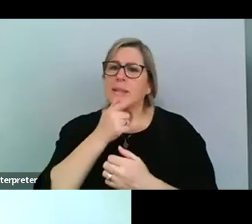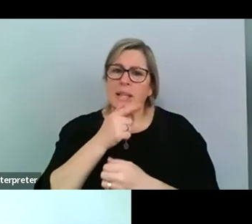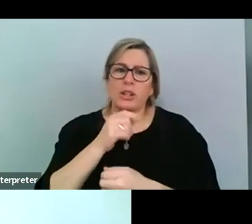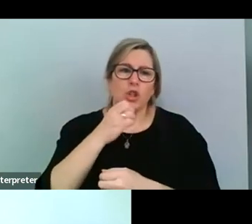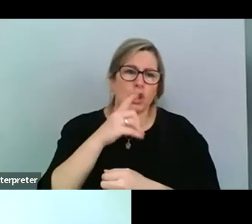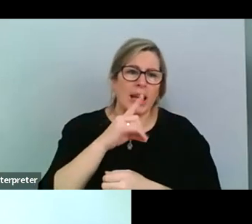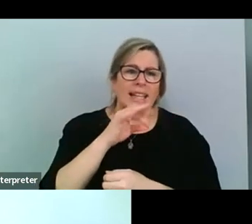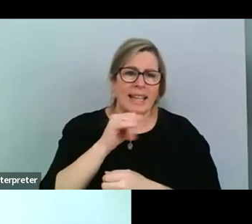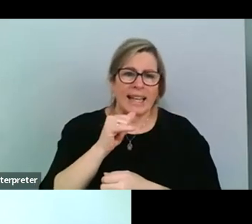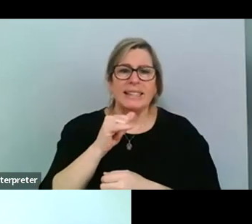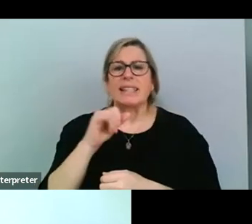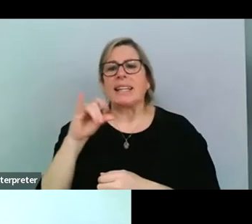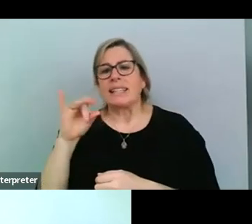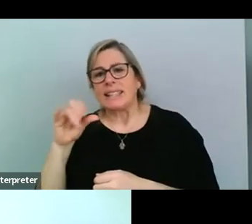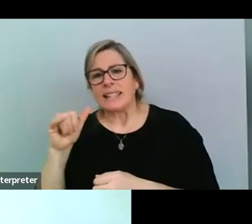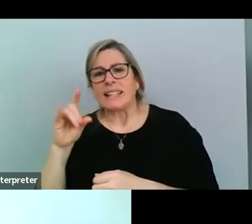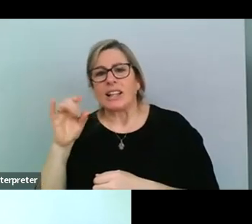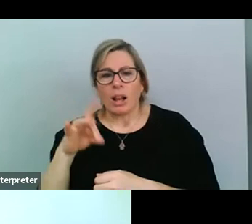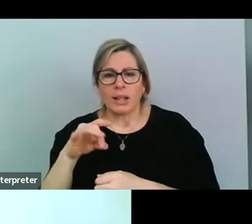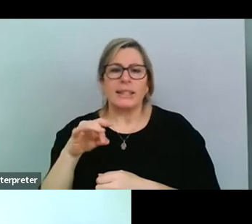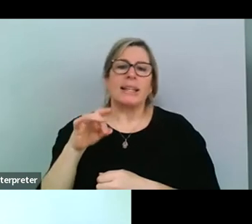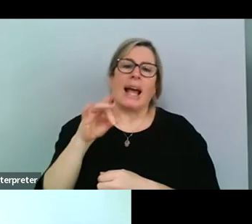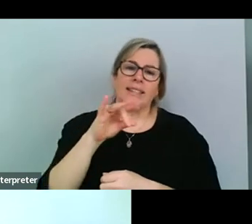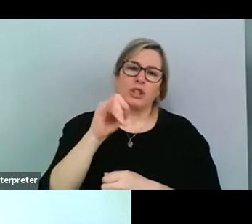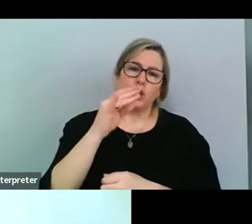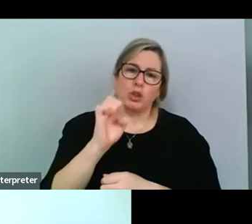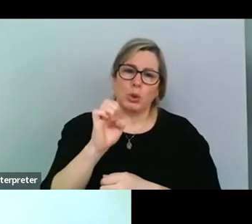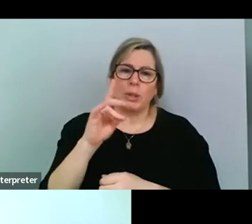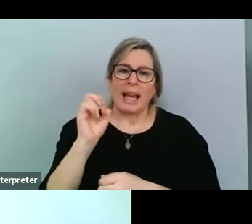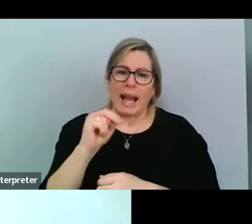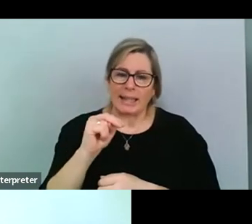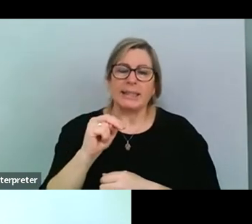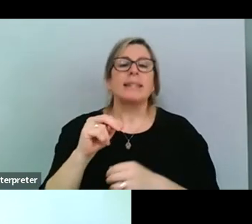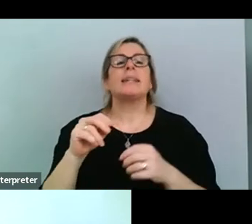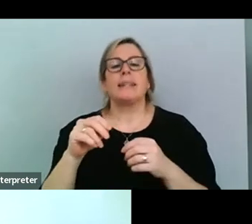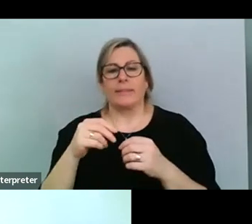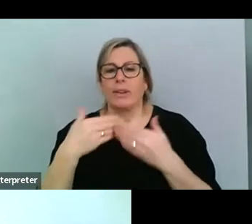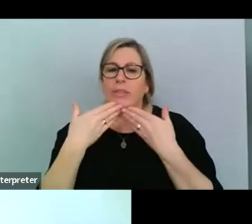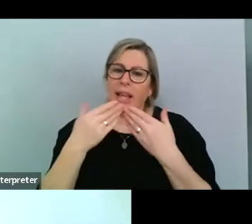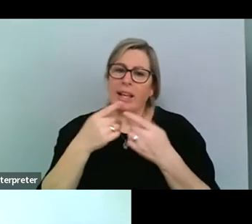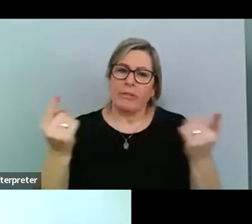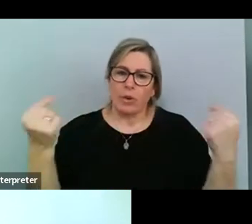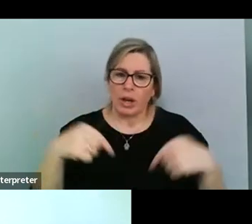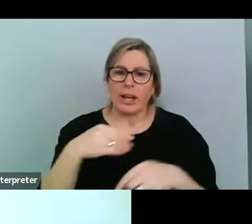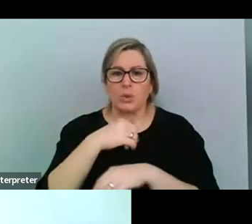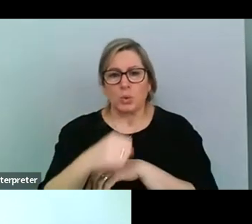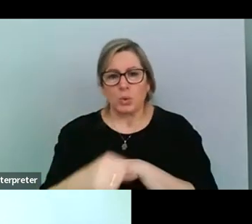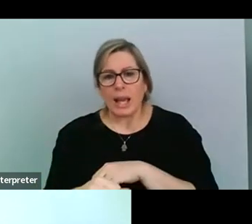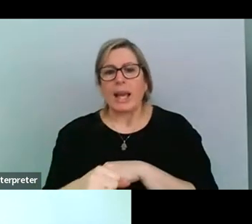Kennedy, Sydney Calkin, and Julie Helen, for giving up your time to be here with us